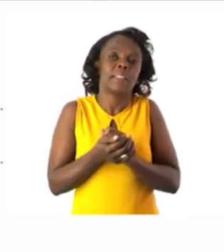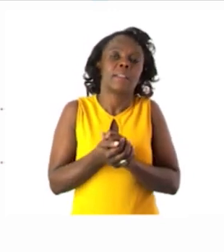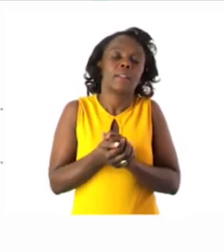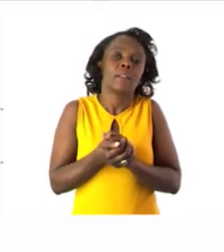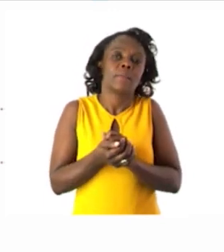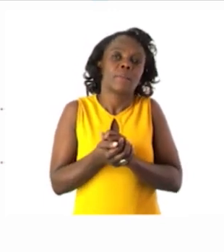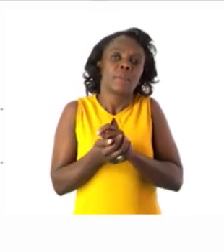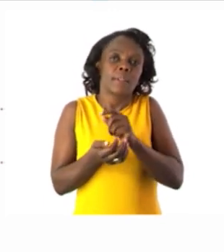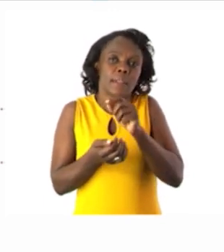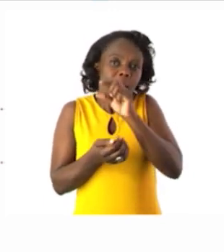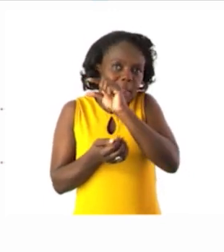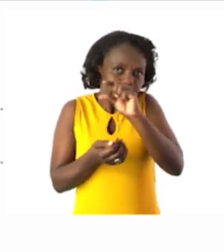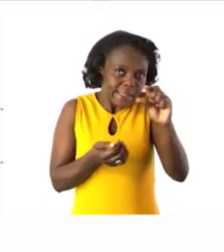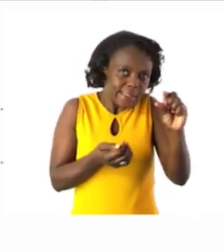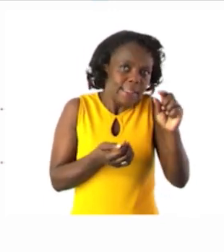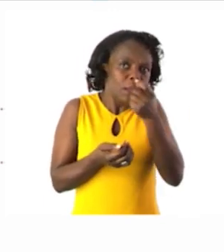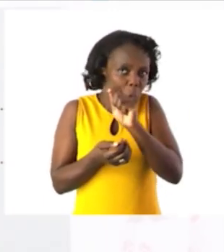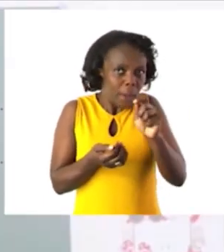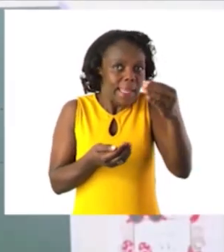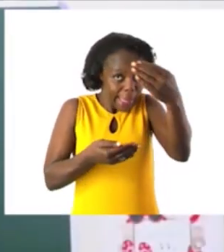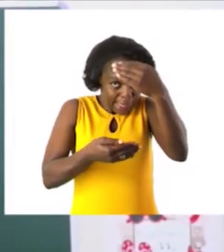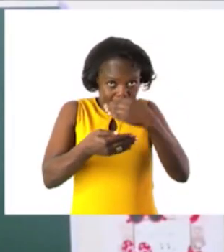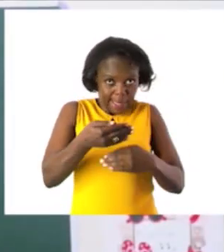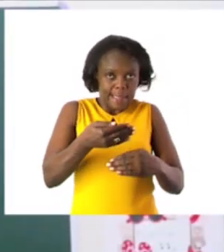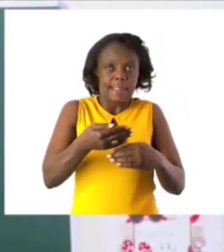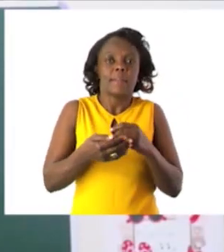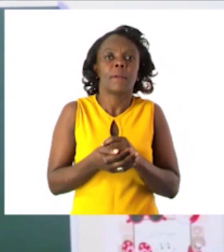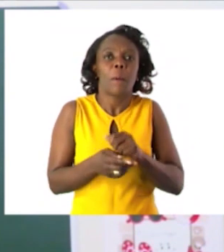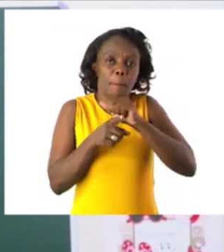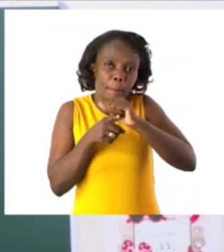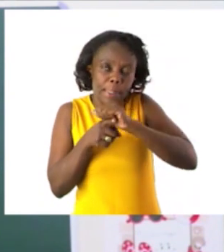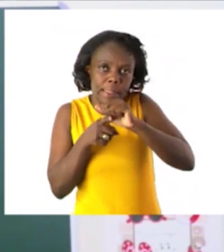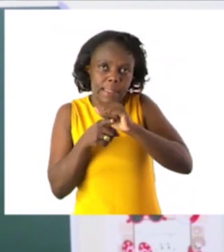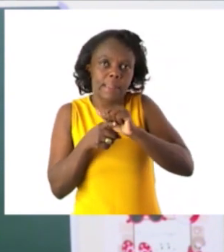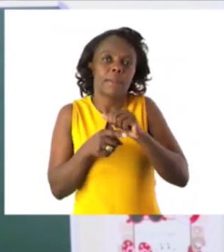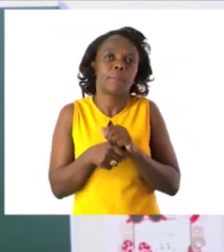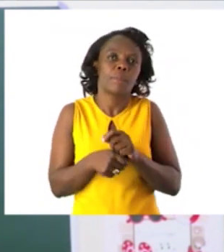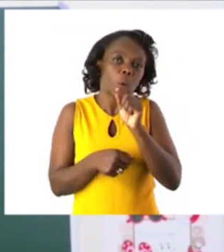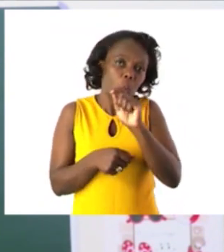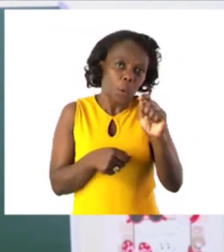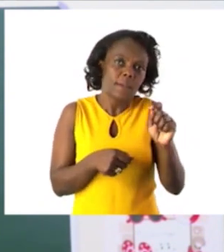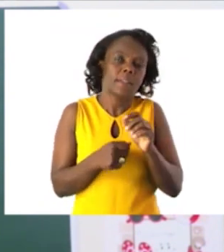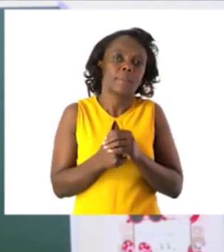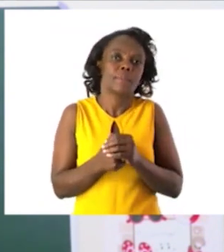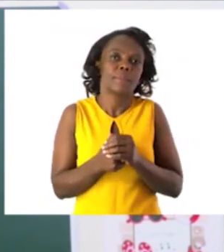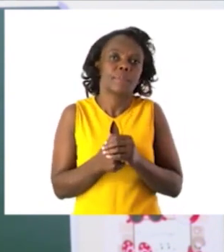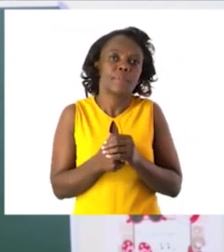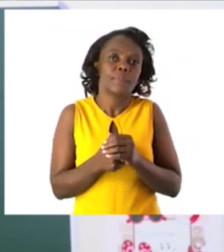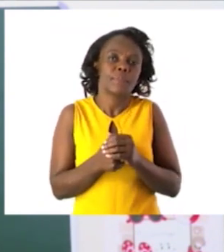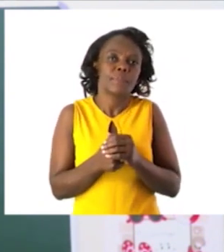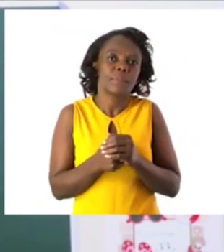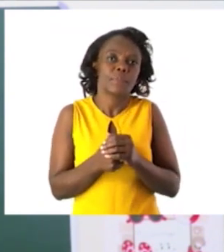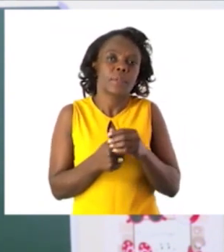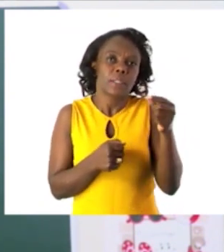whole sentence in a way you are practicing how to write so that you don't forget how to write when you are at home. Now, I'm going to take the